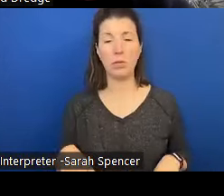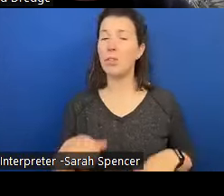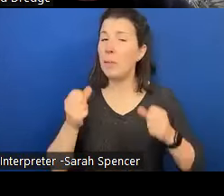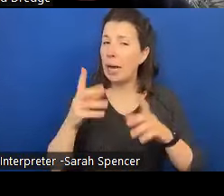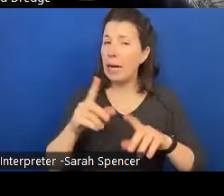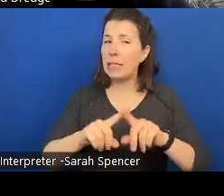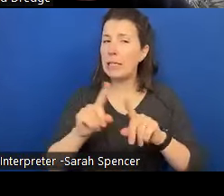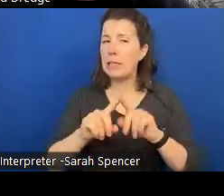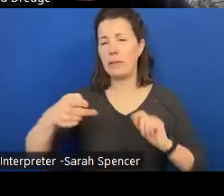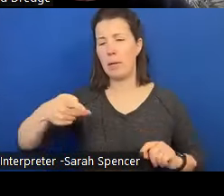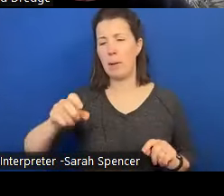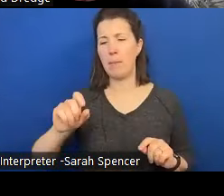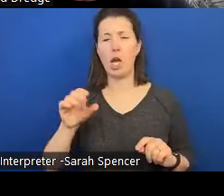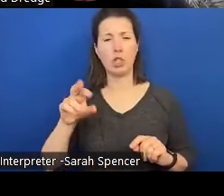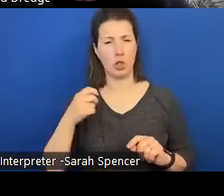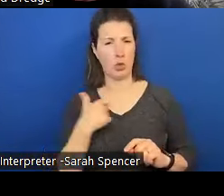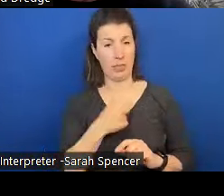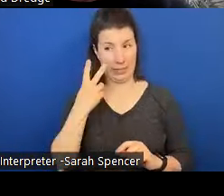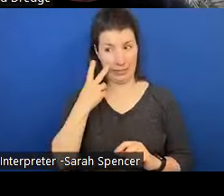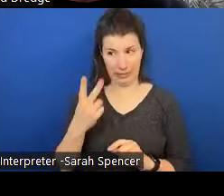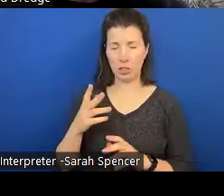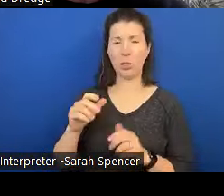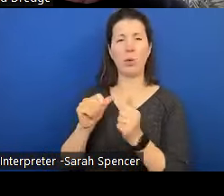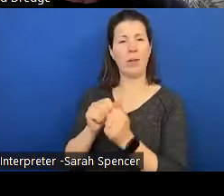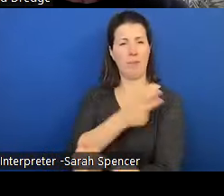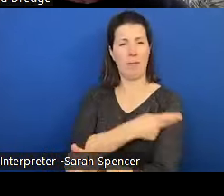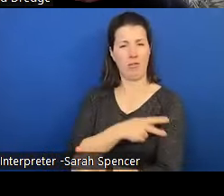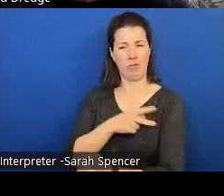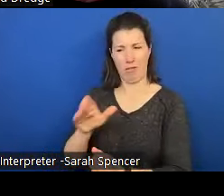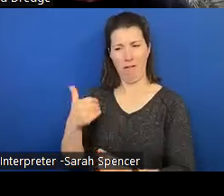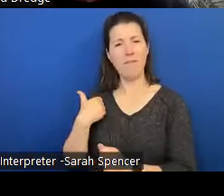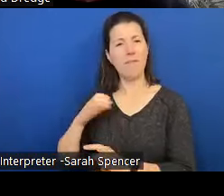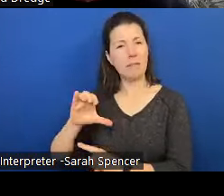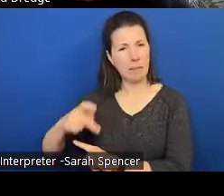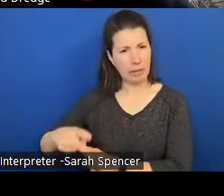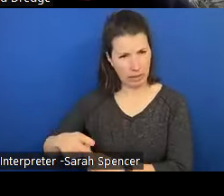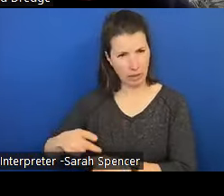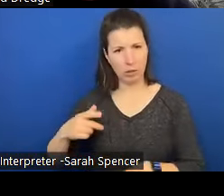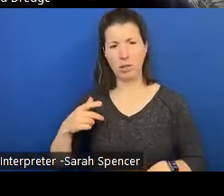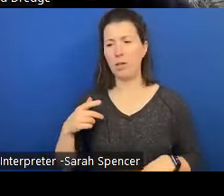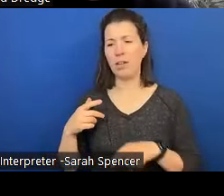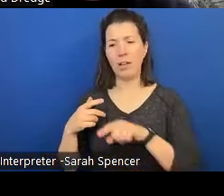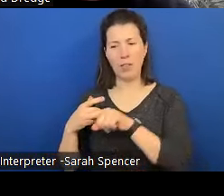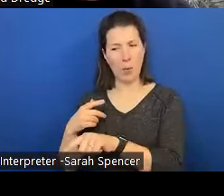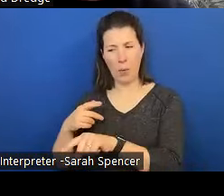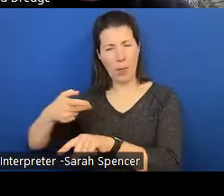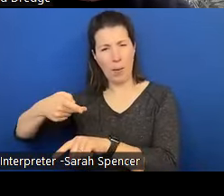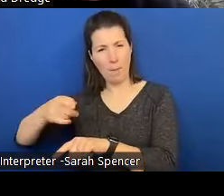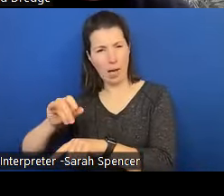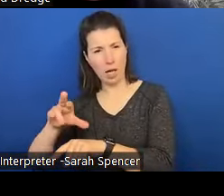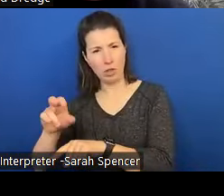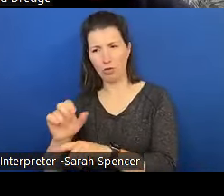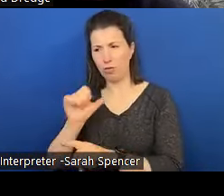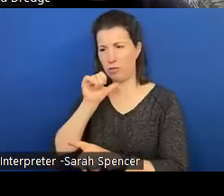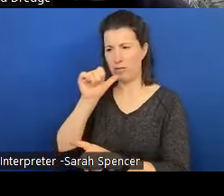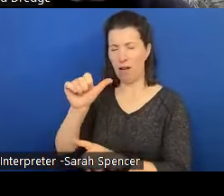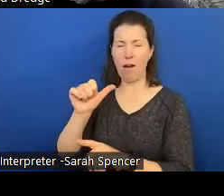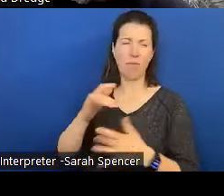that we see in patients with cerebral palsy that are not expected or not